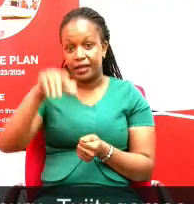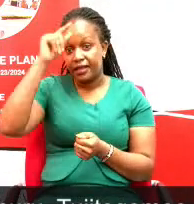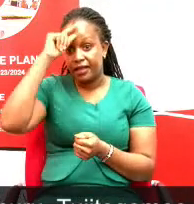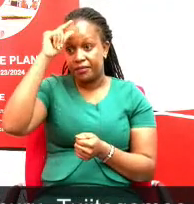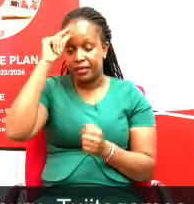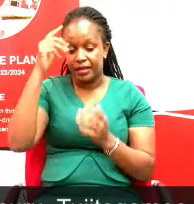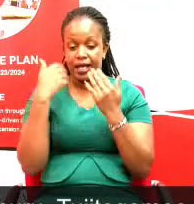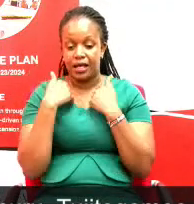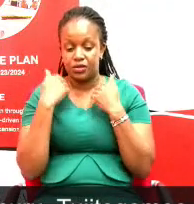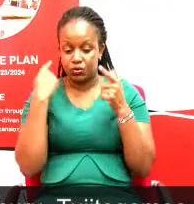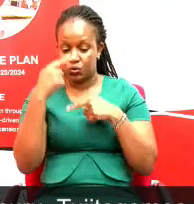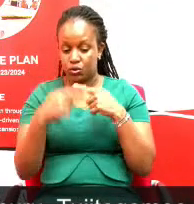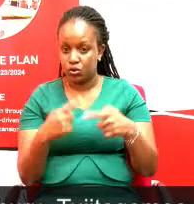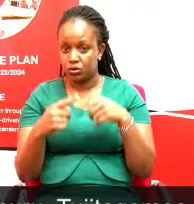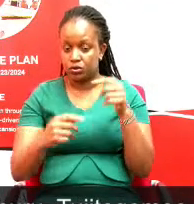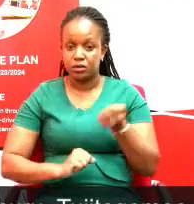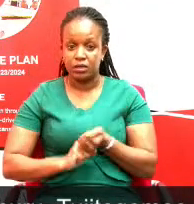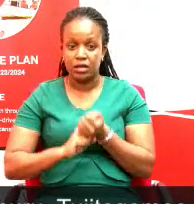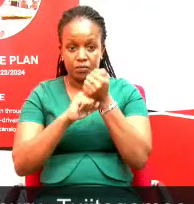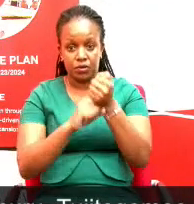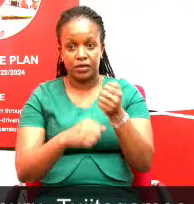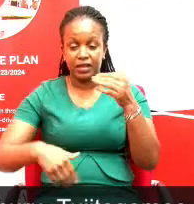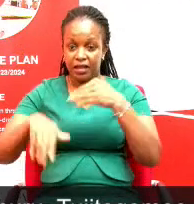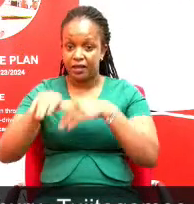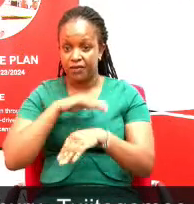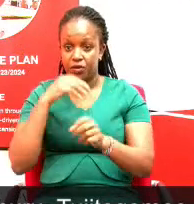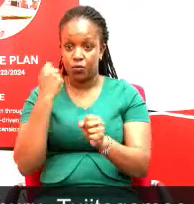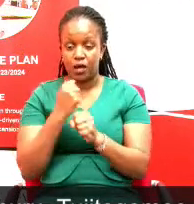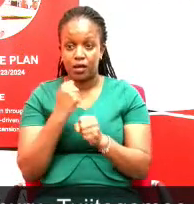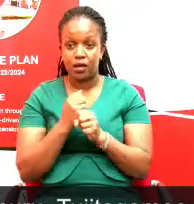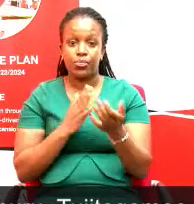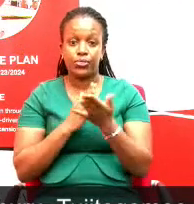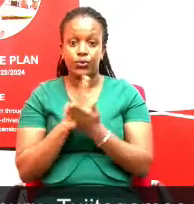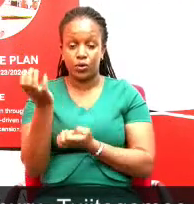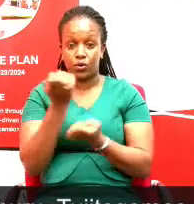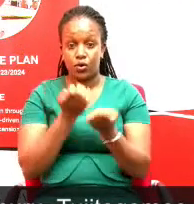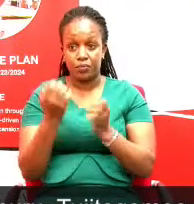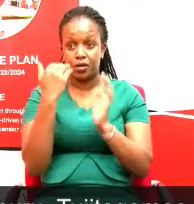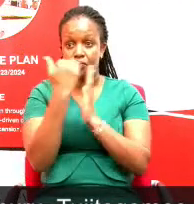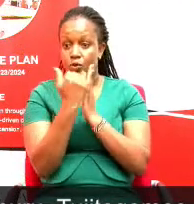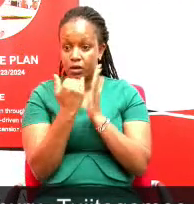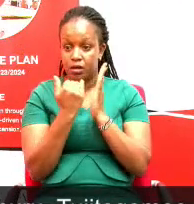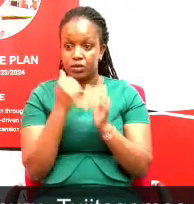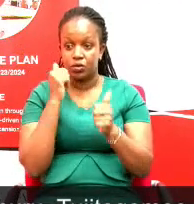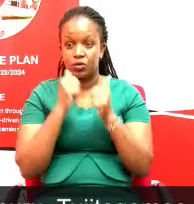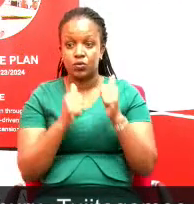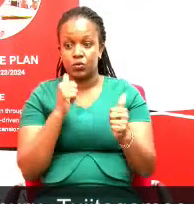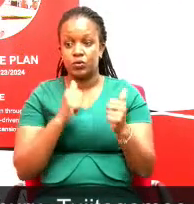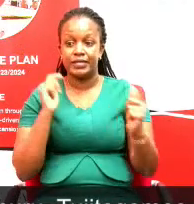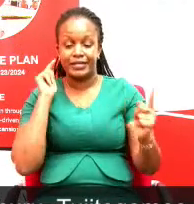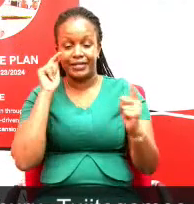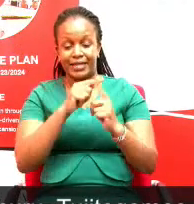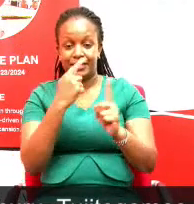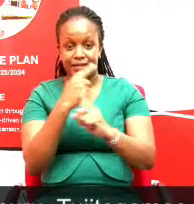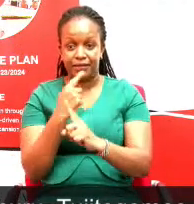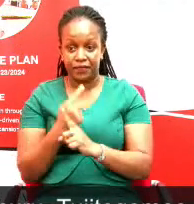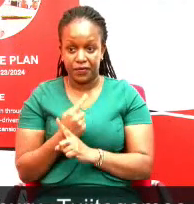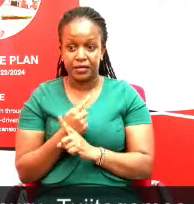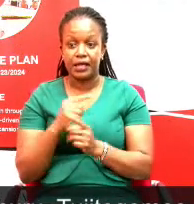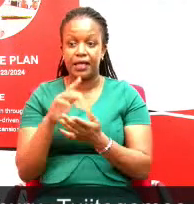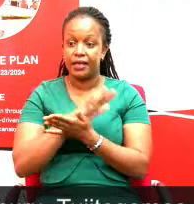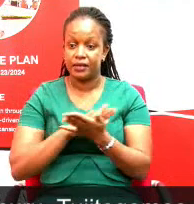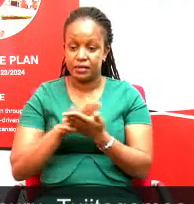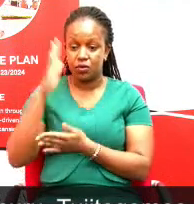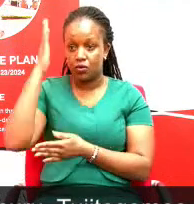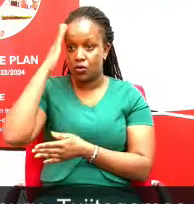continued to respond and support economic recovery efforts through an economic program targeting certain critical areas. You are aware that over a